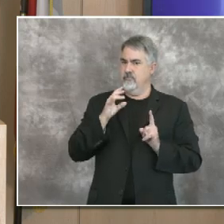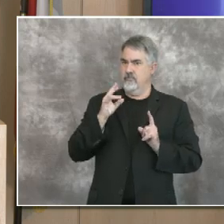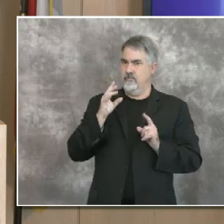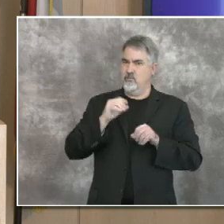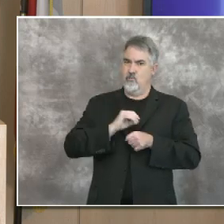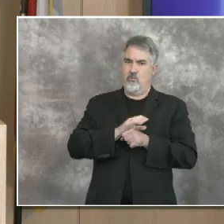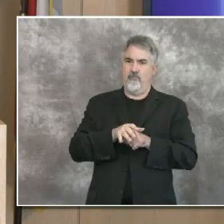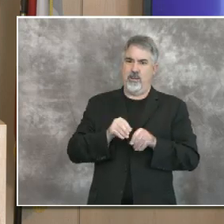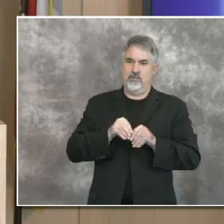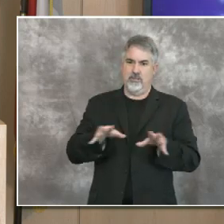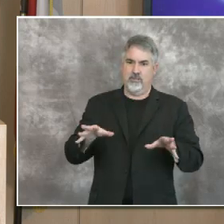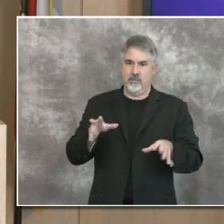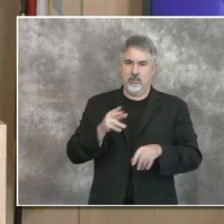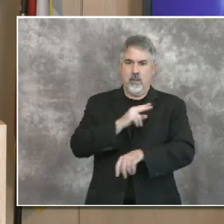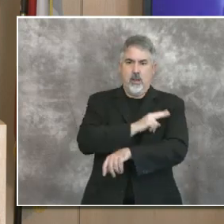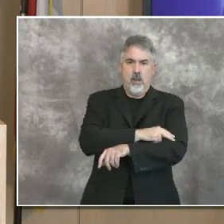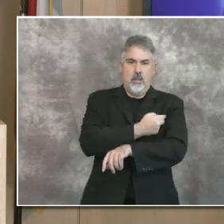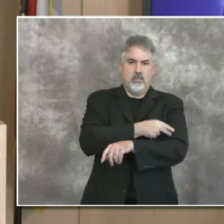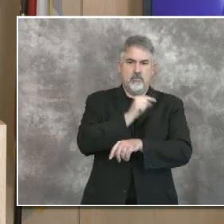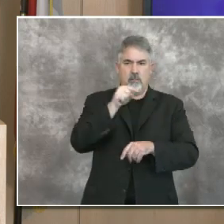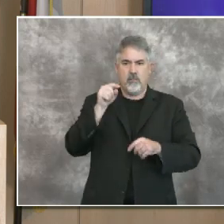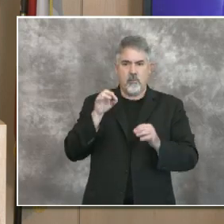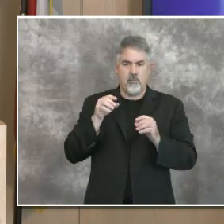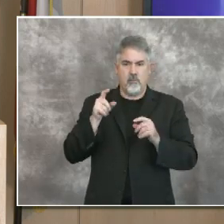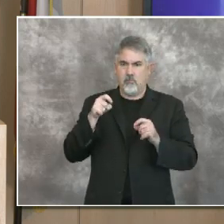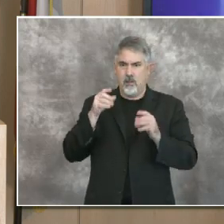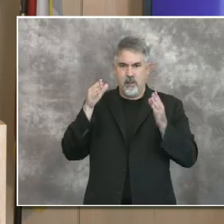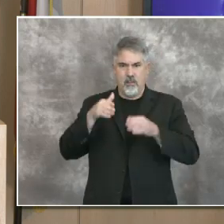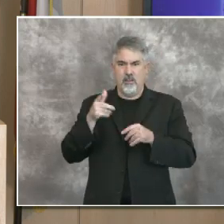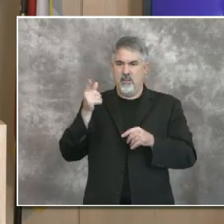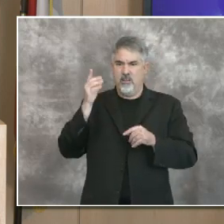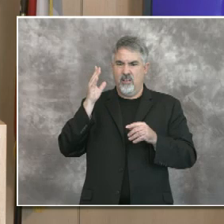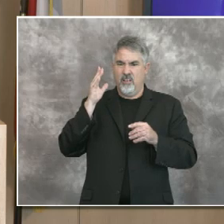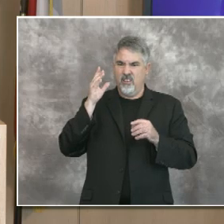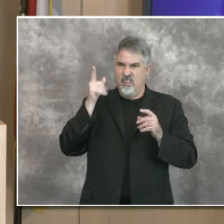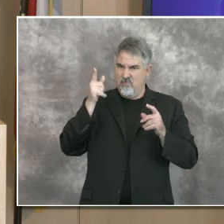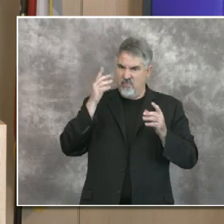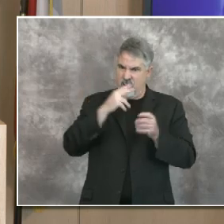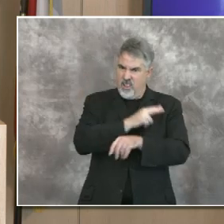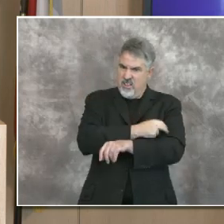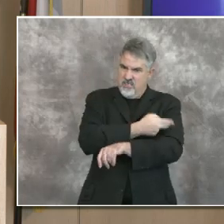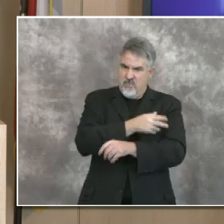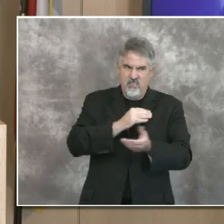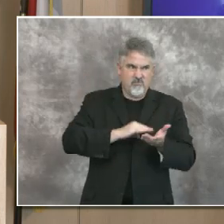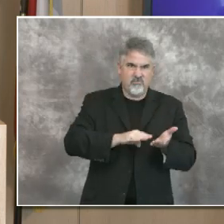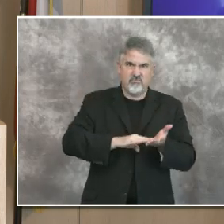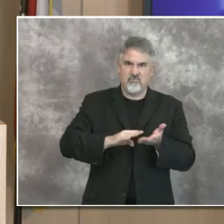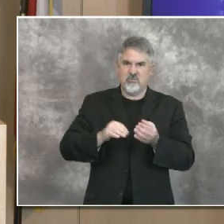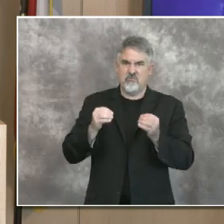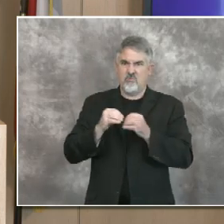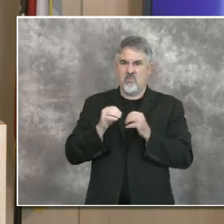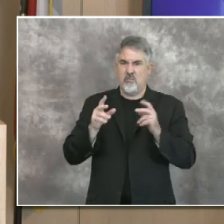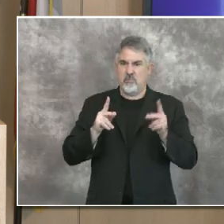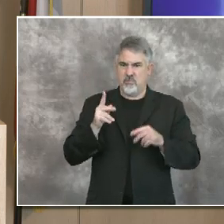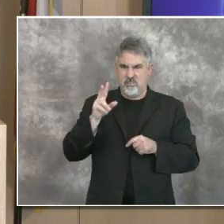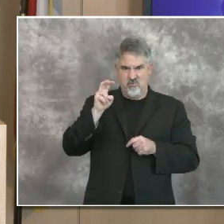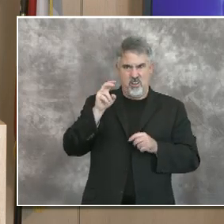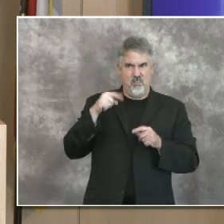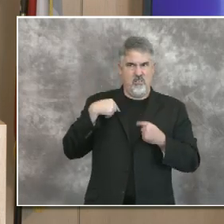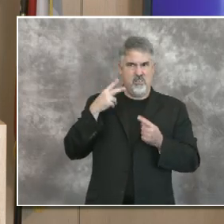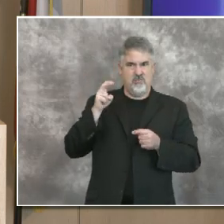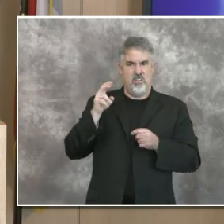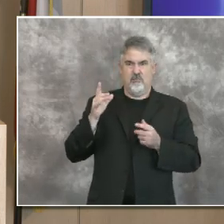patient volume sharply down, is there a worry that more layoffs could be coming? And is there a concern that as medical staff are let go, some positions